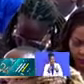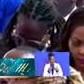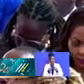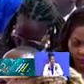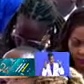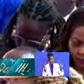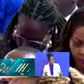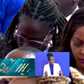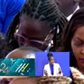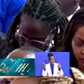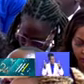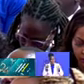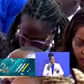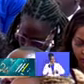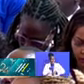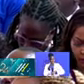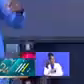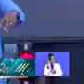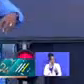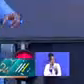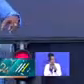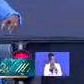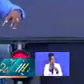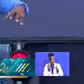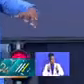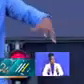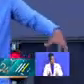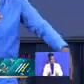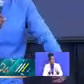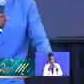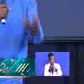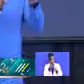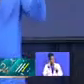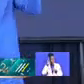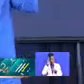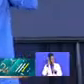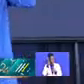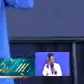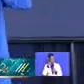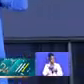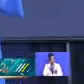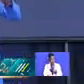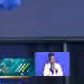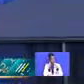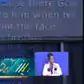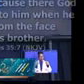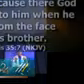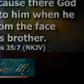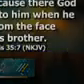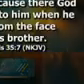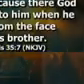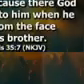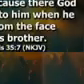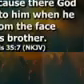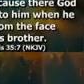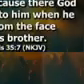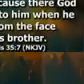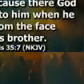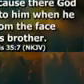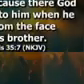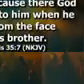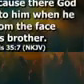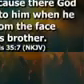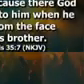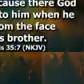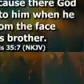there was an alter anytime God encounter somebody they will ere an alter as a sign